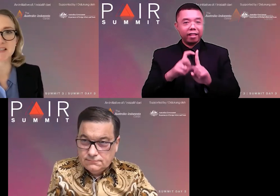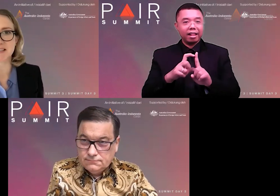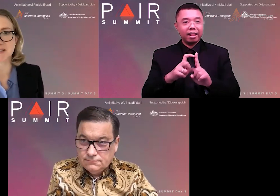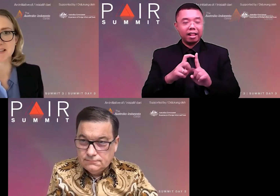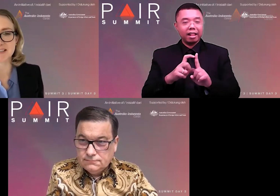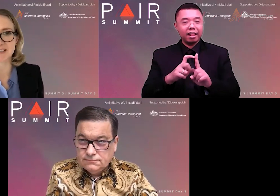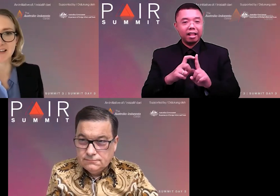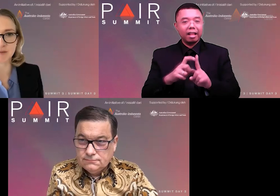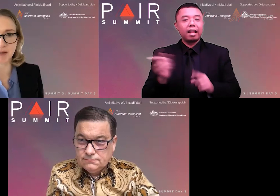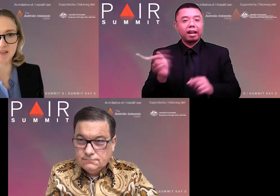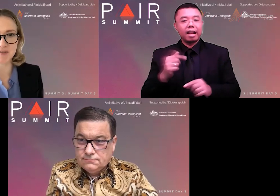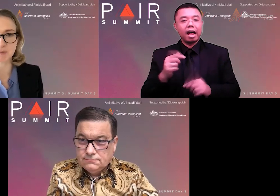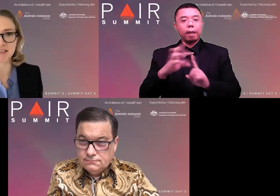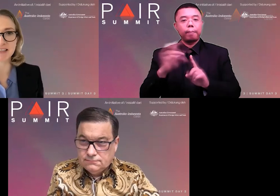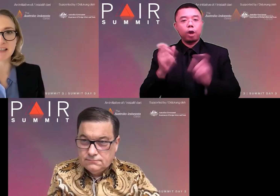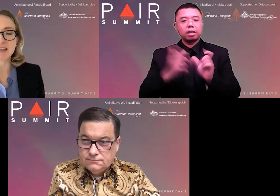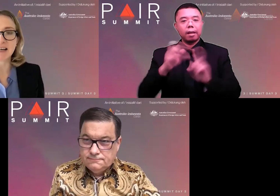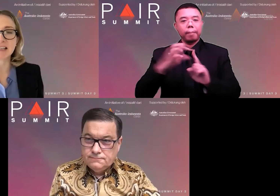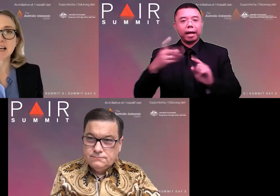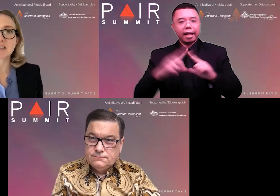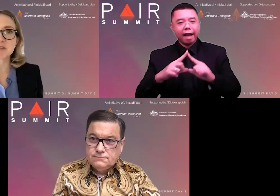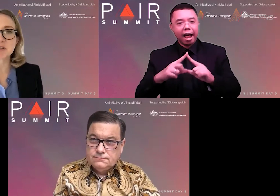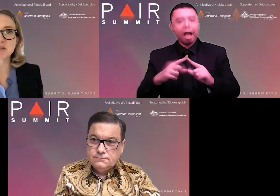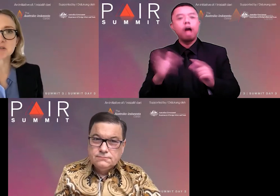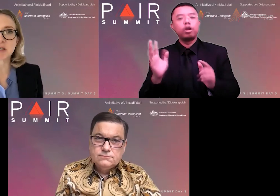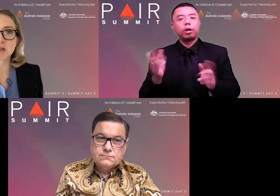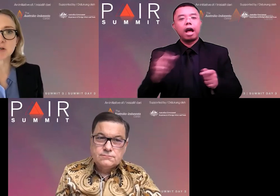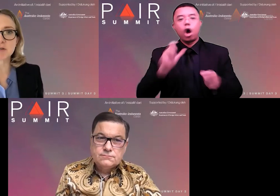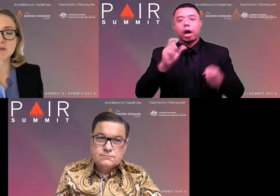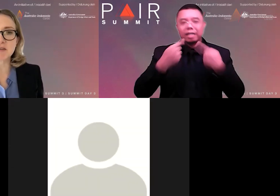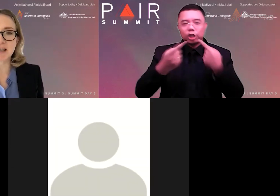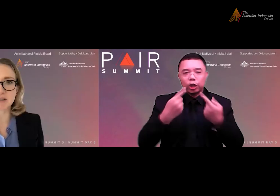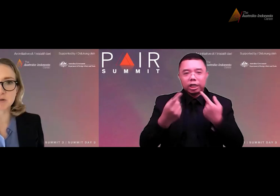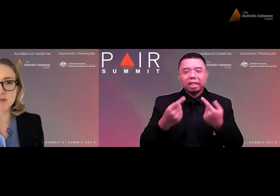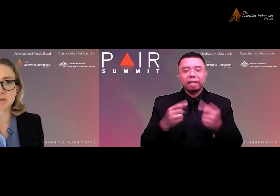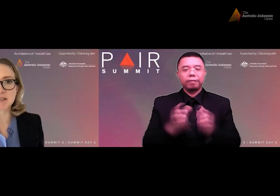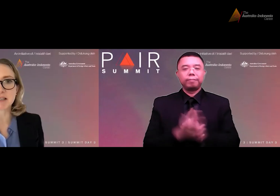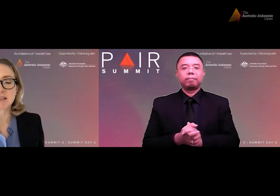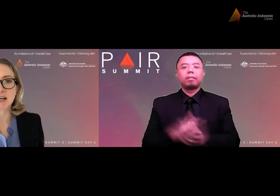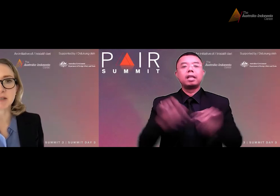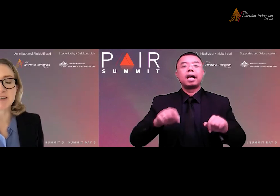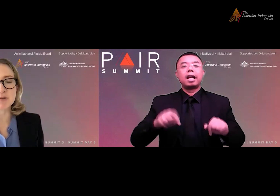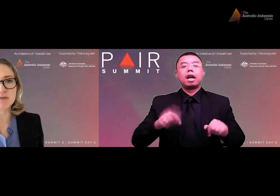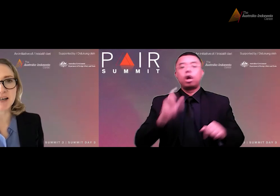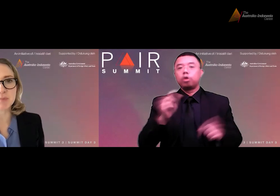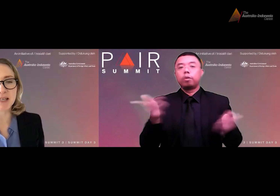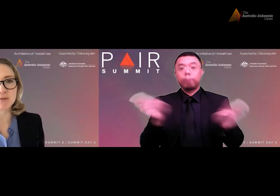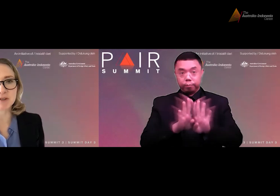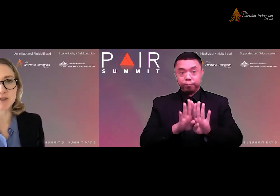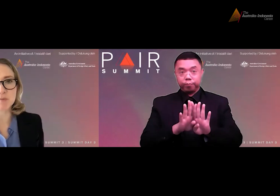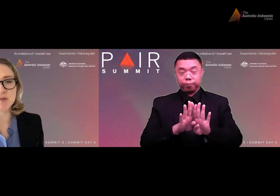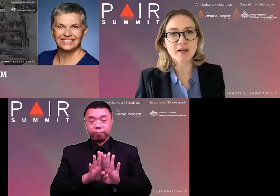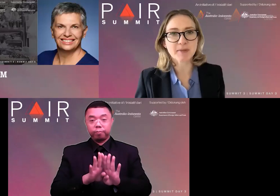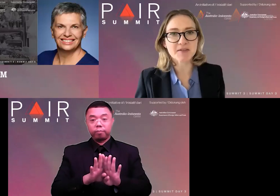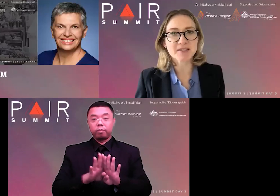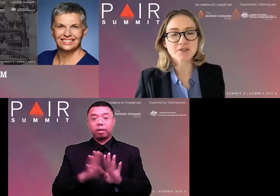as a discussant today at the PAIR Summit. And now to close the annual summit, I would like to invite Penny